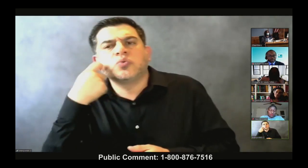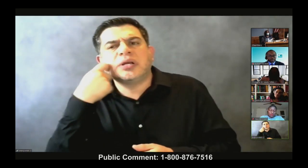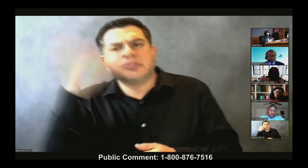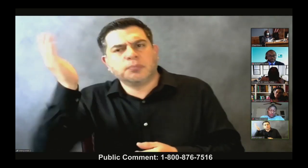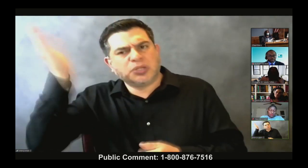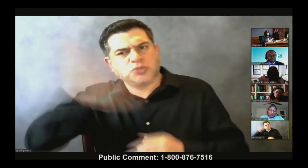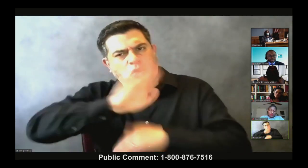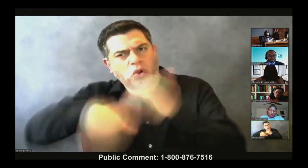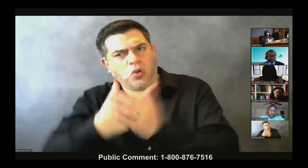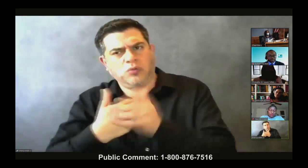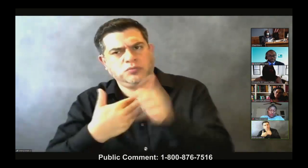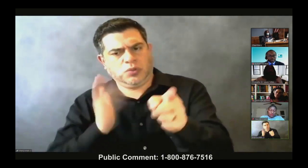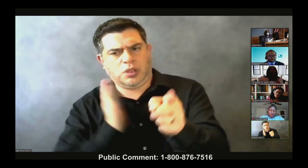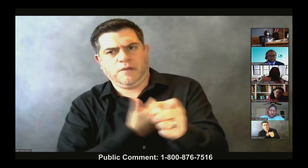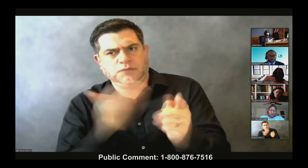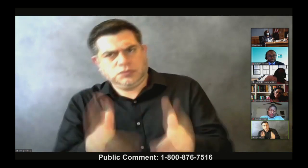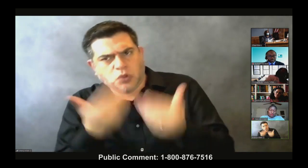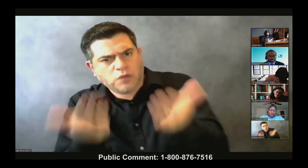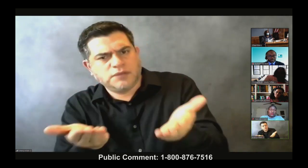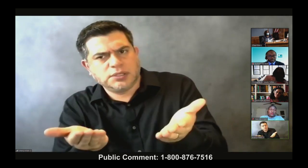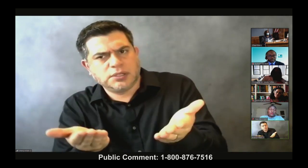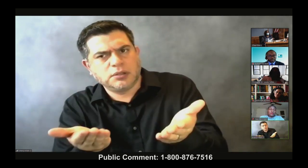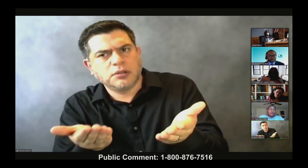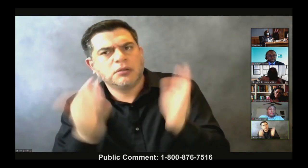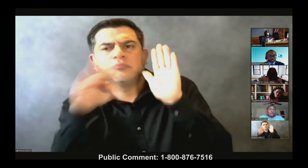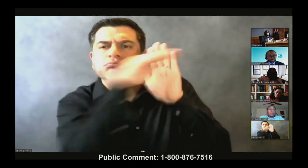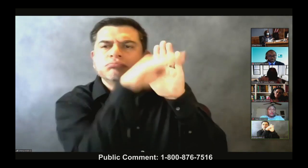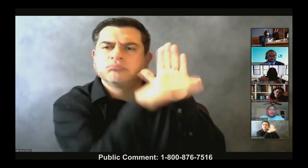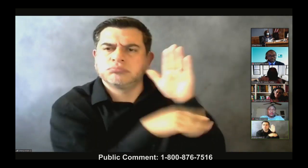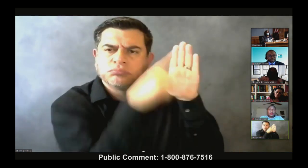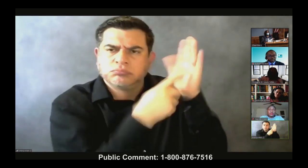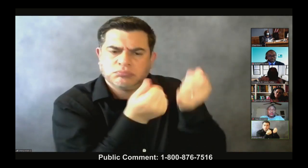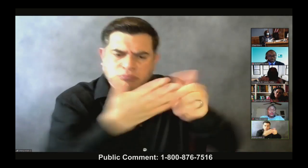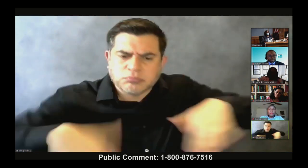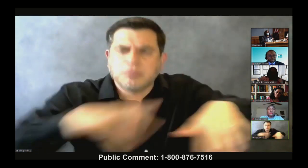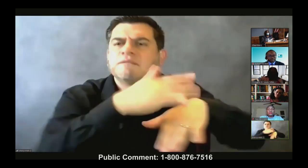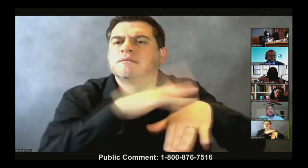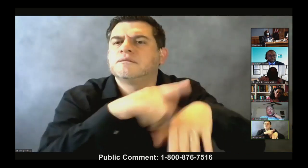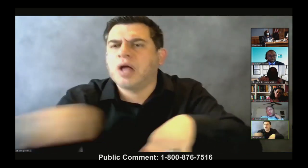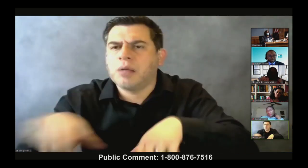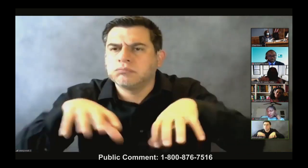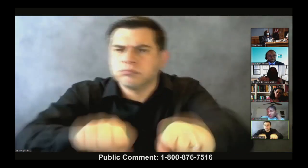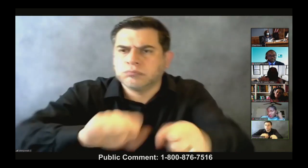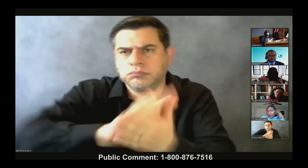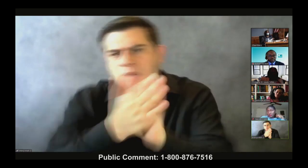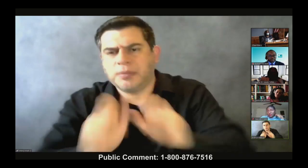create an inventory of underutilized lands appropriate for affordable housing, create an employee partnership